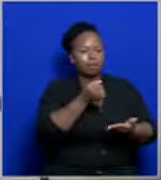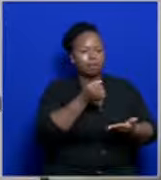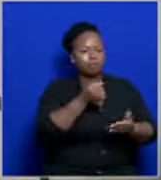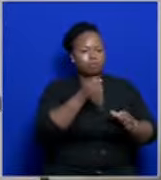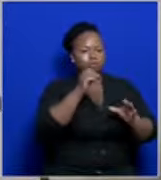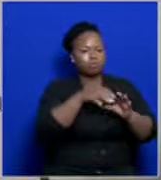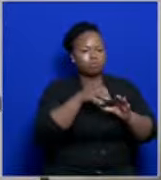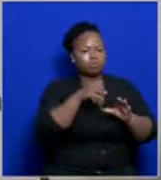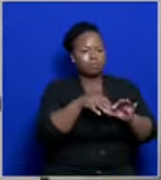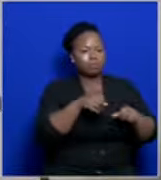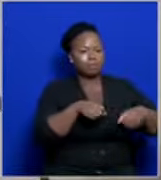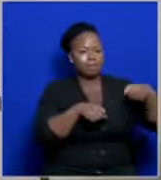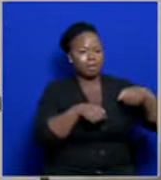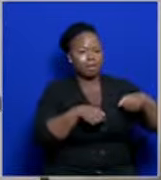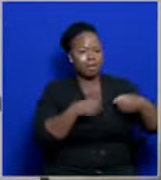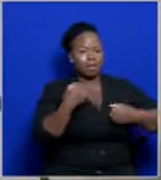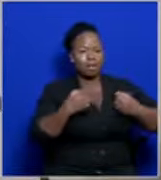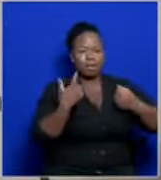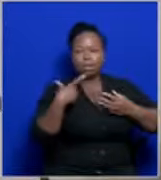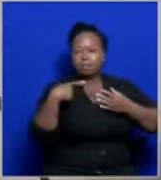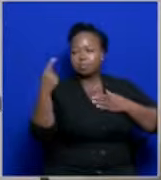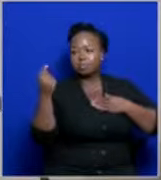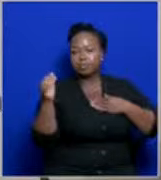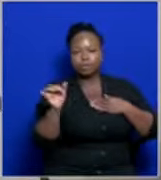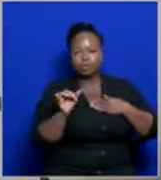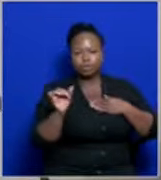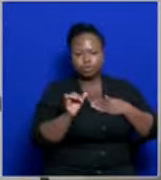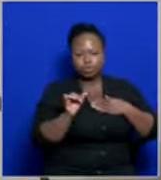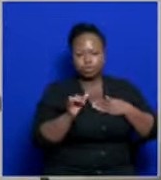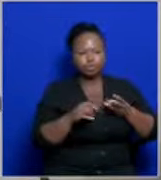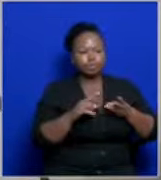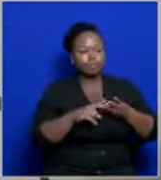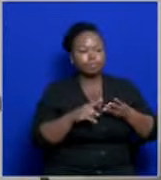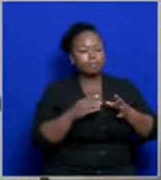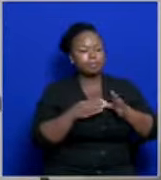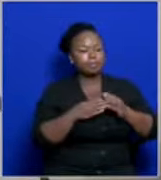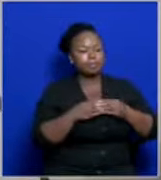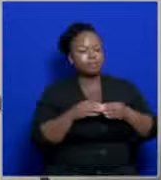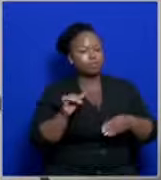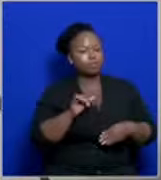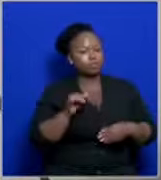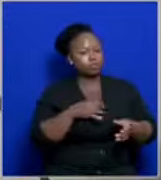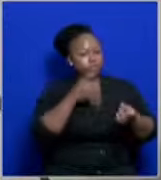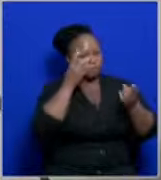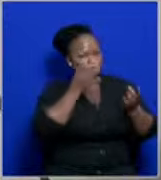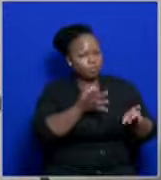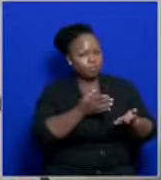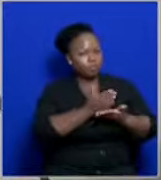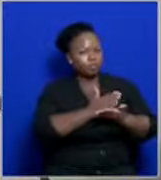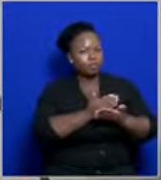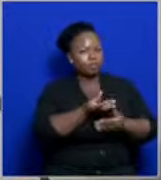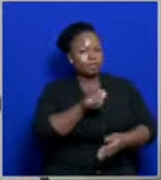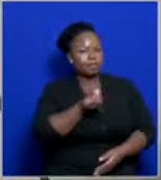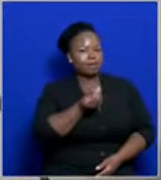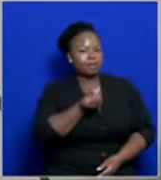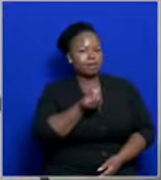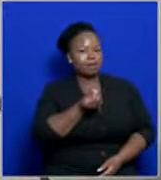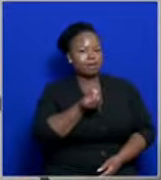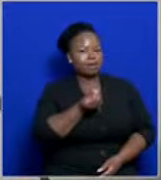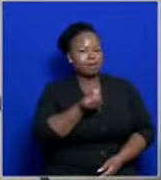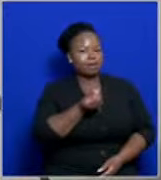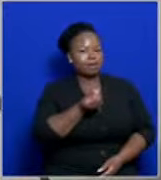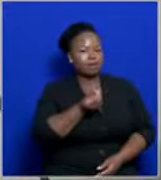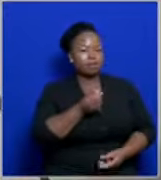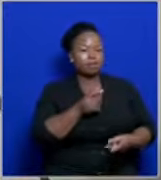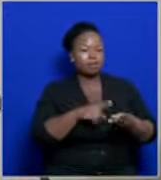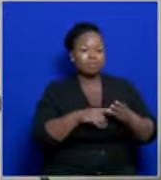scene? Which members told him they need to share the money and took it? An identity parade